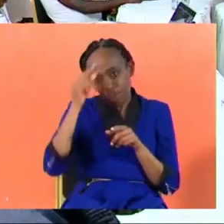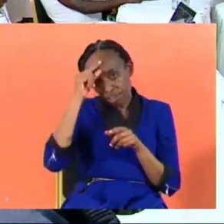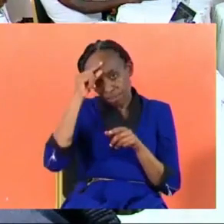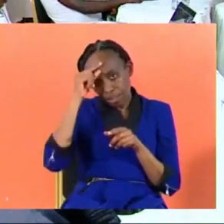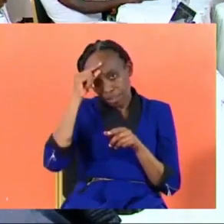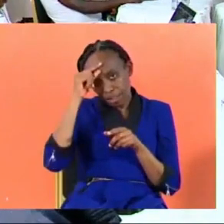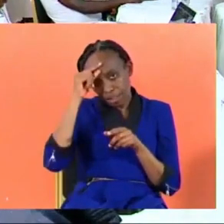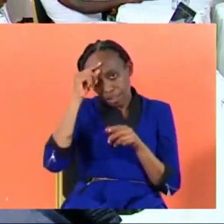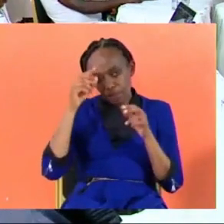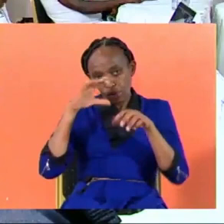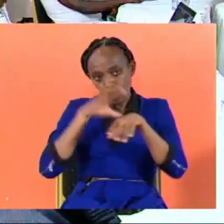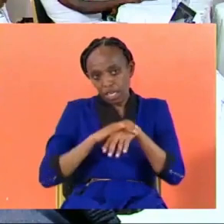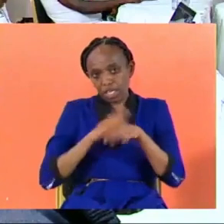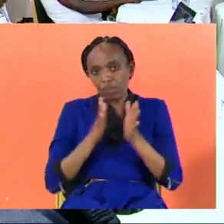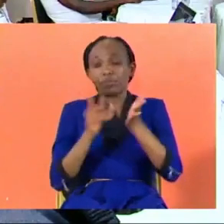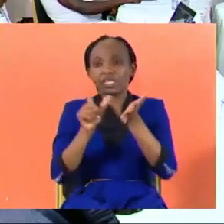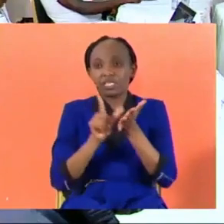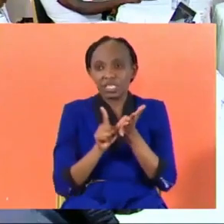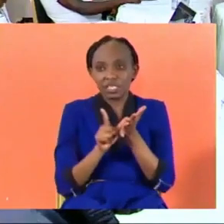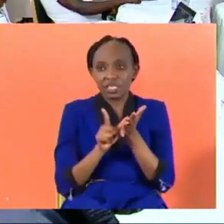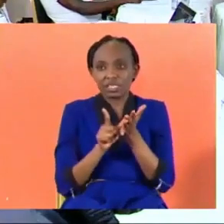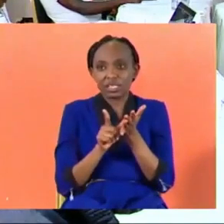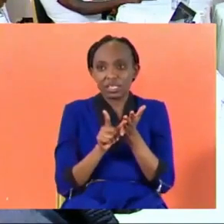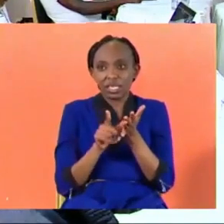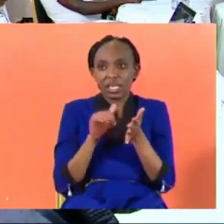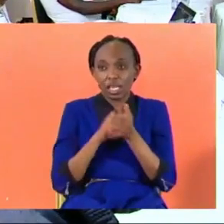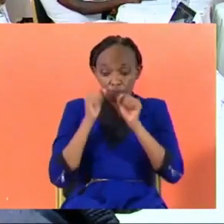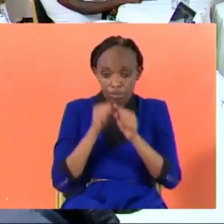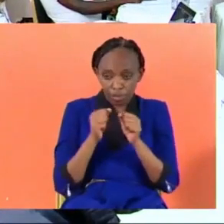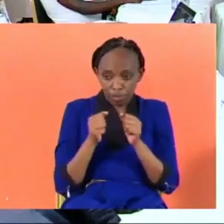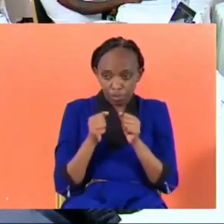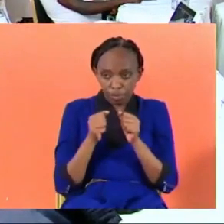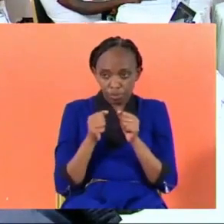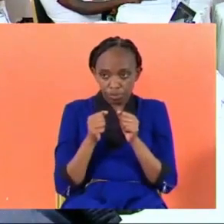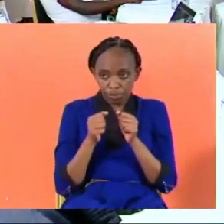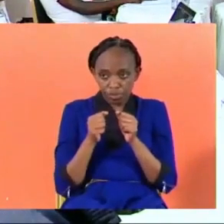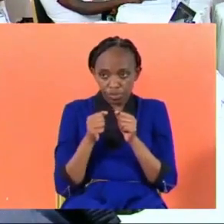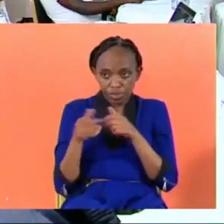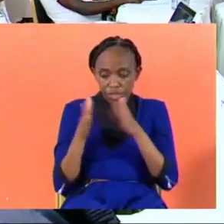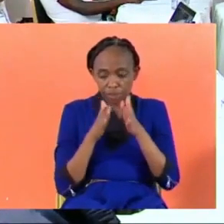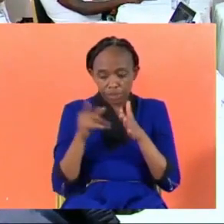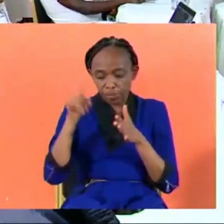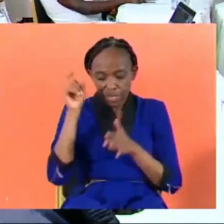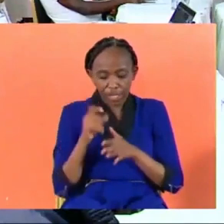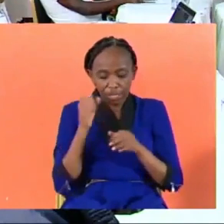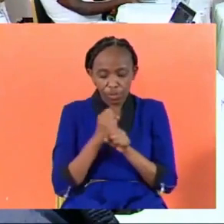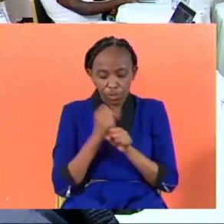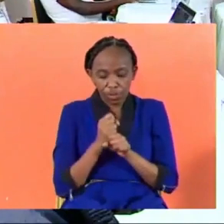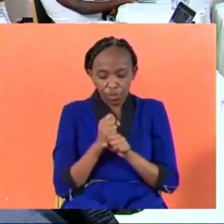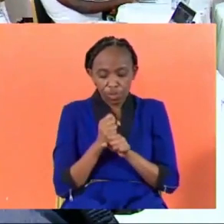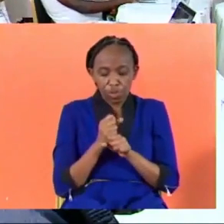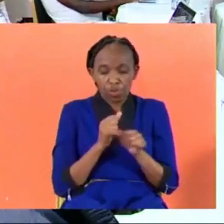contract public debt. Those are not yet to be amended, and those aspects we need to do more